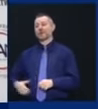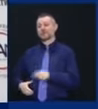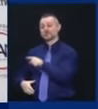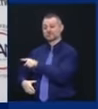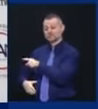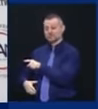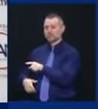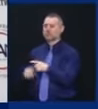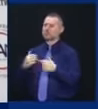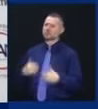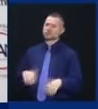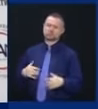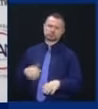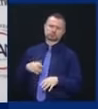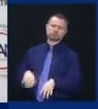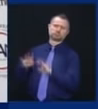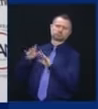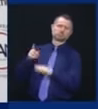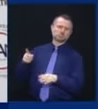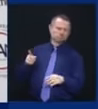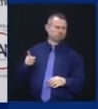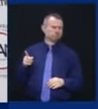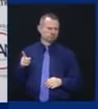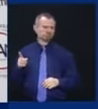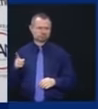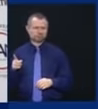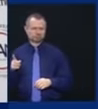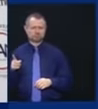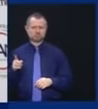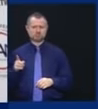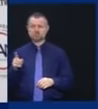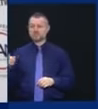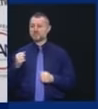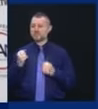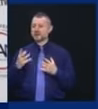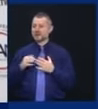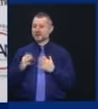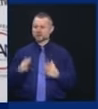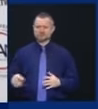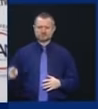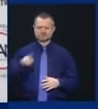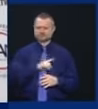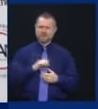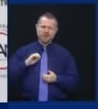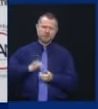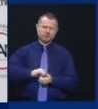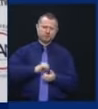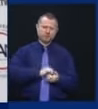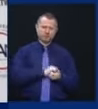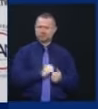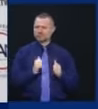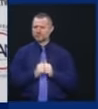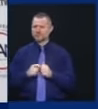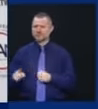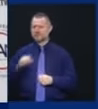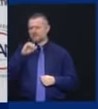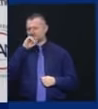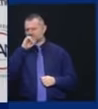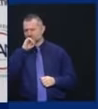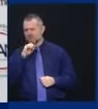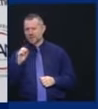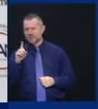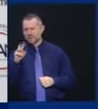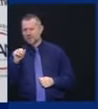in our community, and those faith leaders, many of whom we work with very closely, Bishop Edwards and others, on many